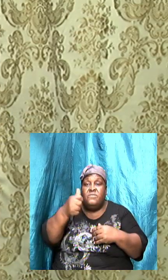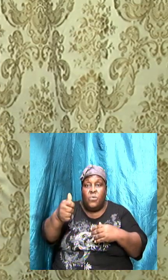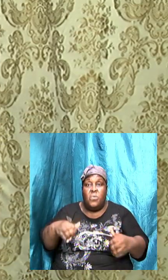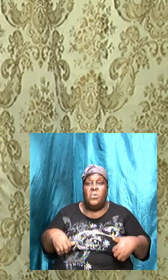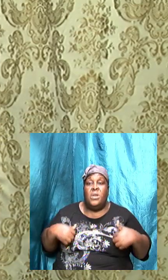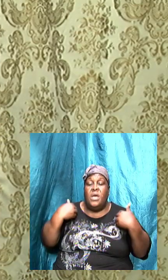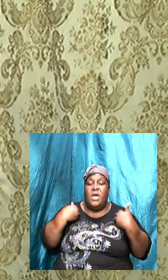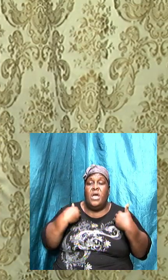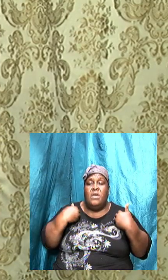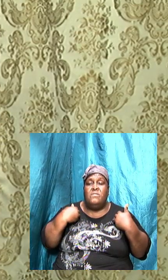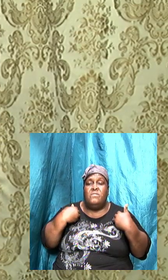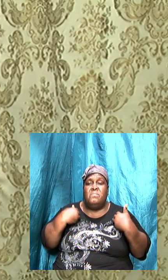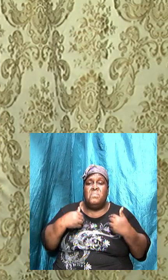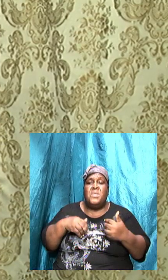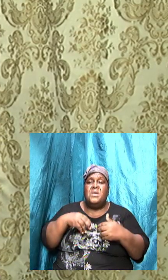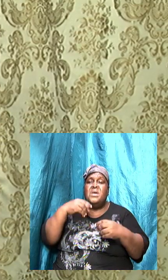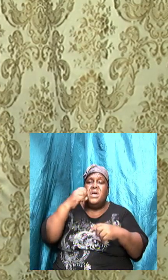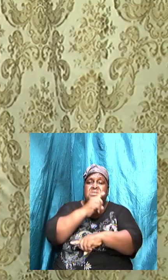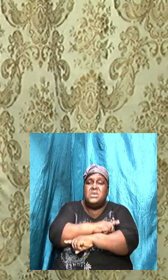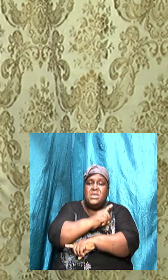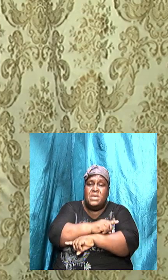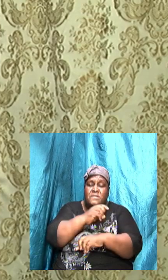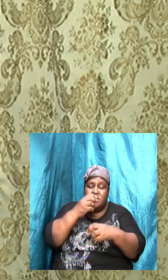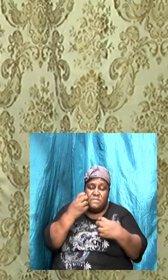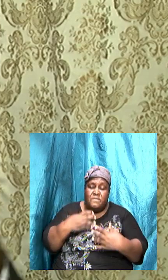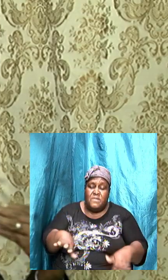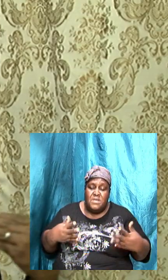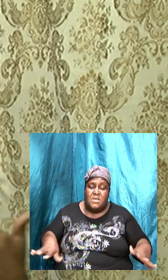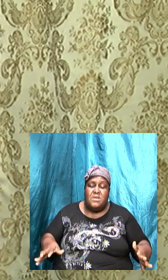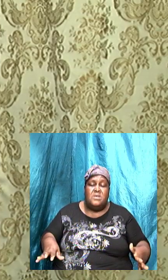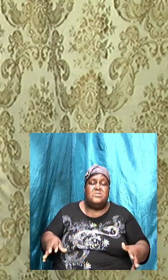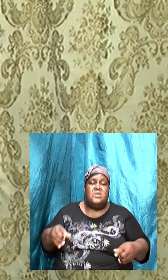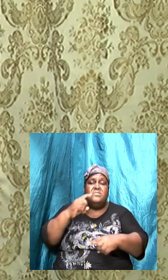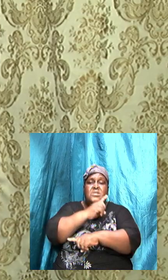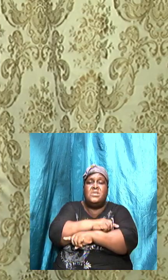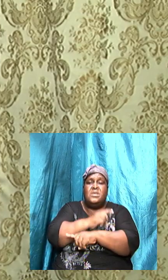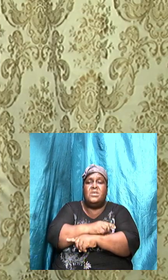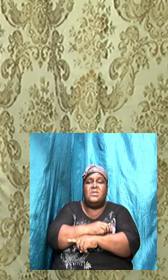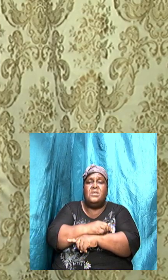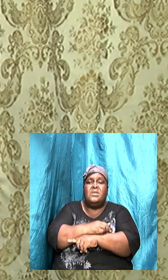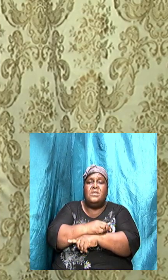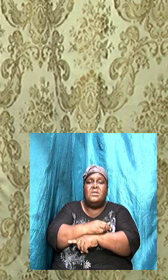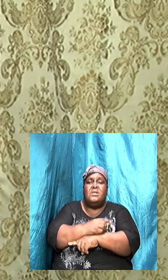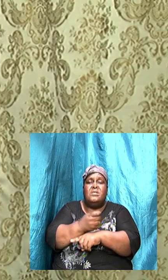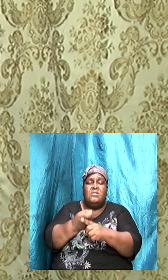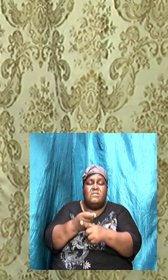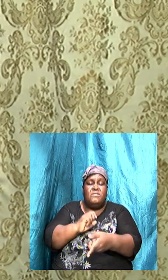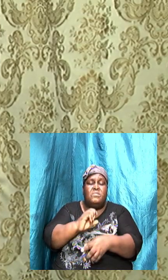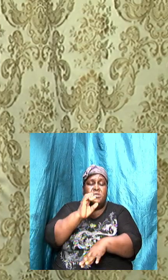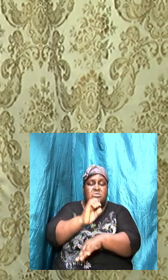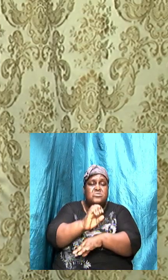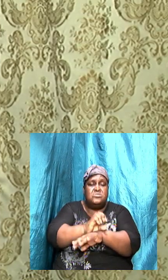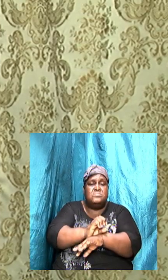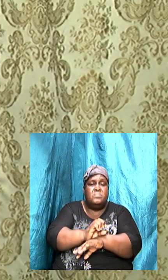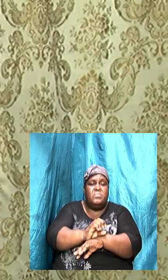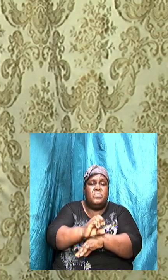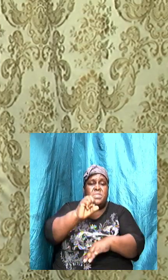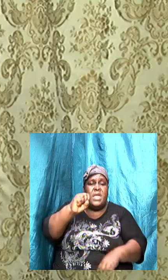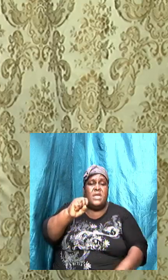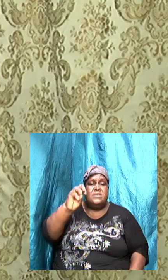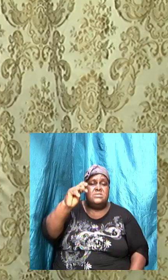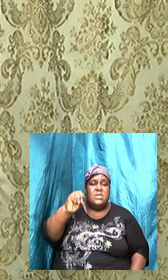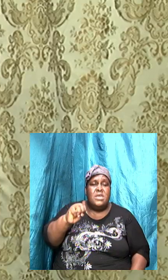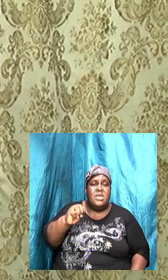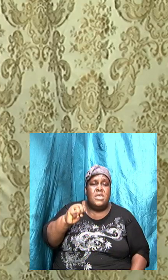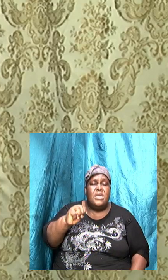that. And so at the end of the day, the lesson that we pull from the church at Smyrna is